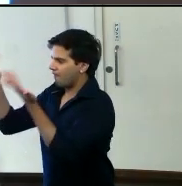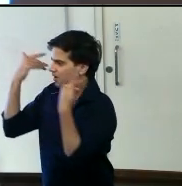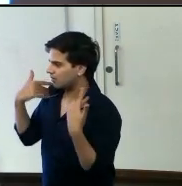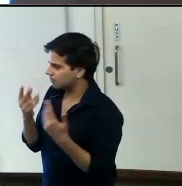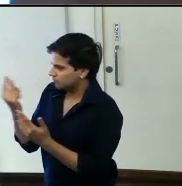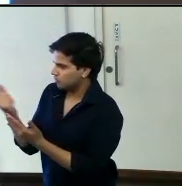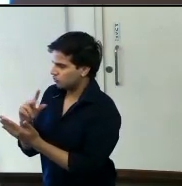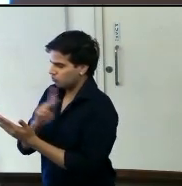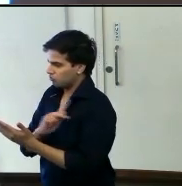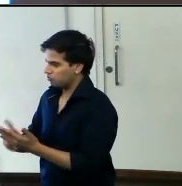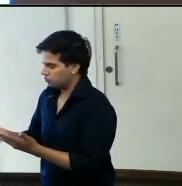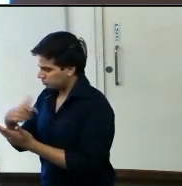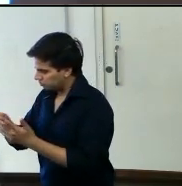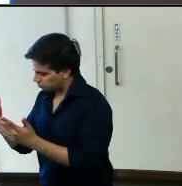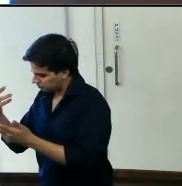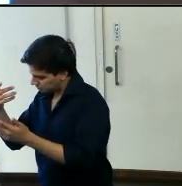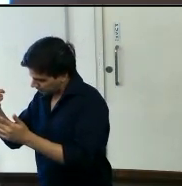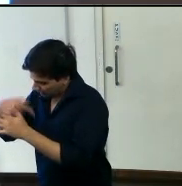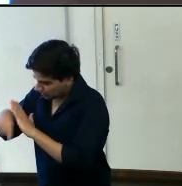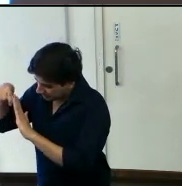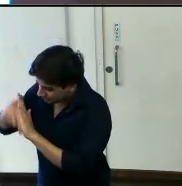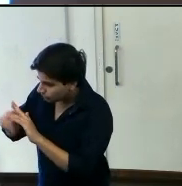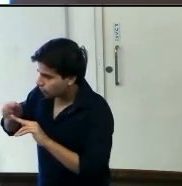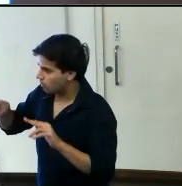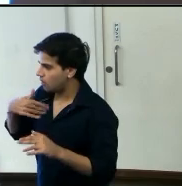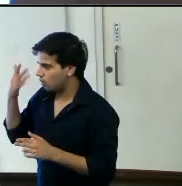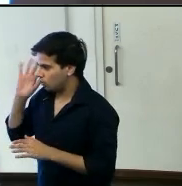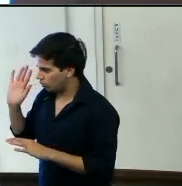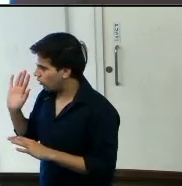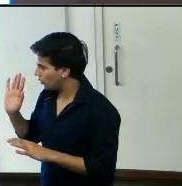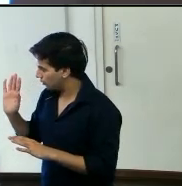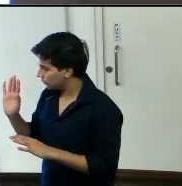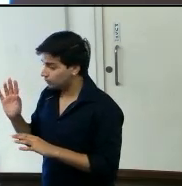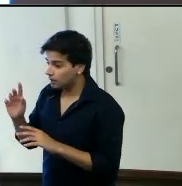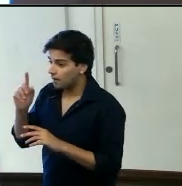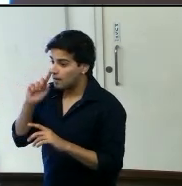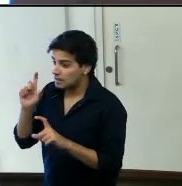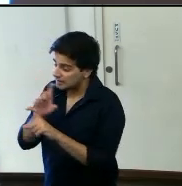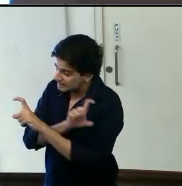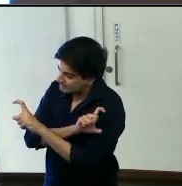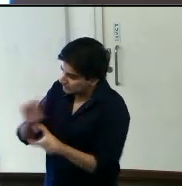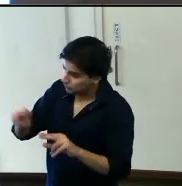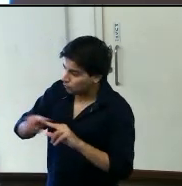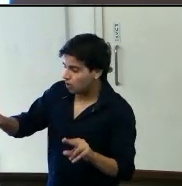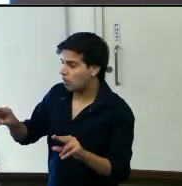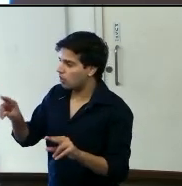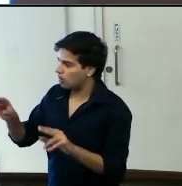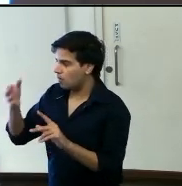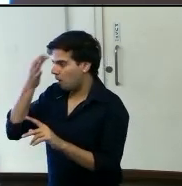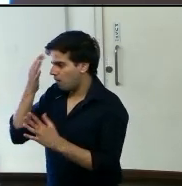then things become more and more clear. But sometimes when it becomes too clear, it's a problem also,